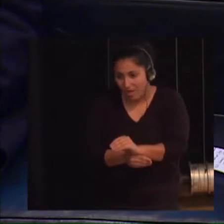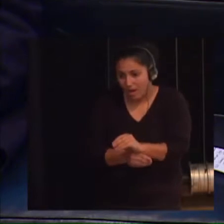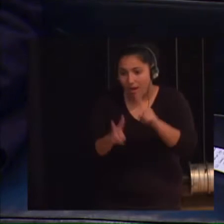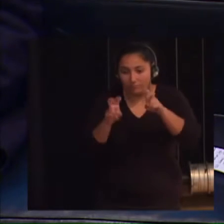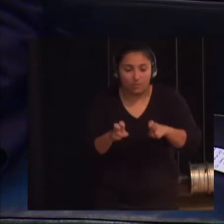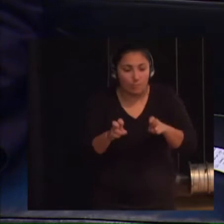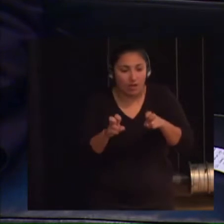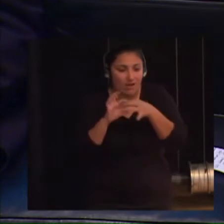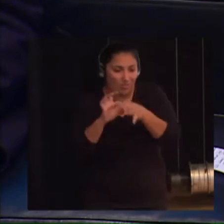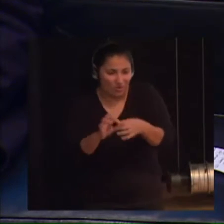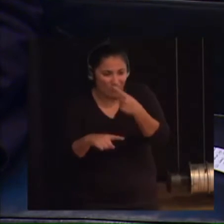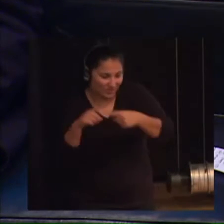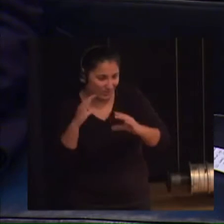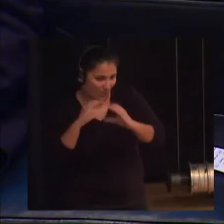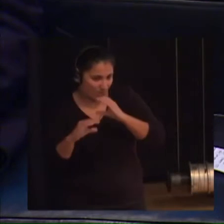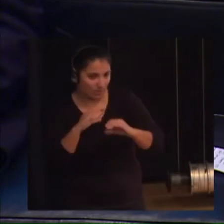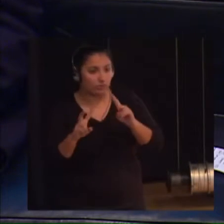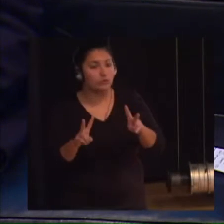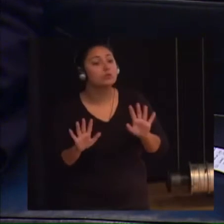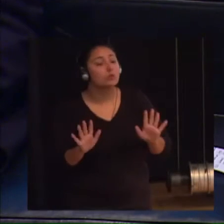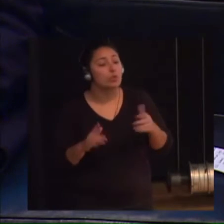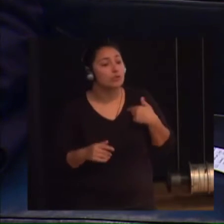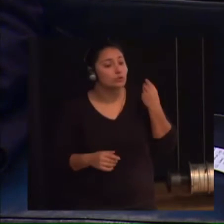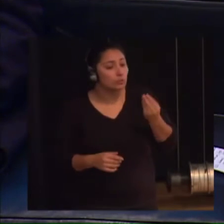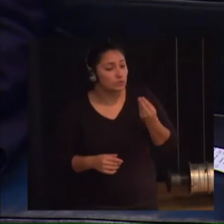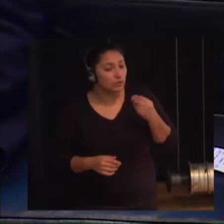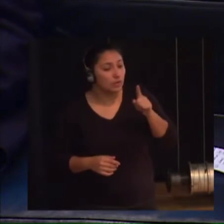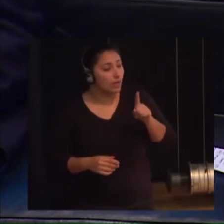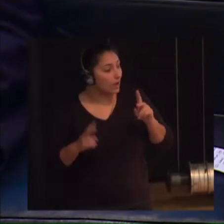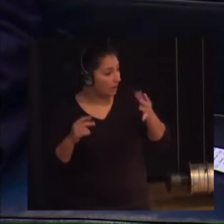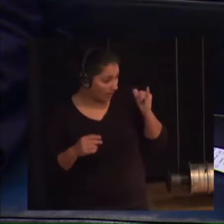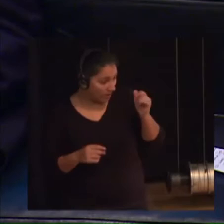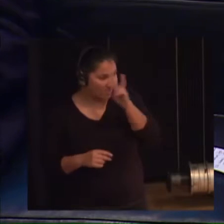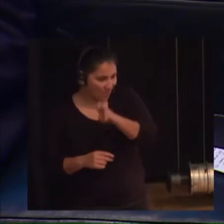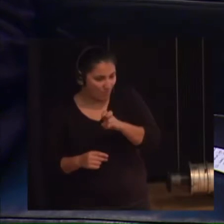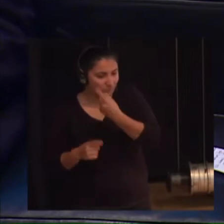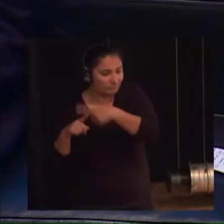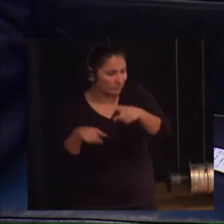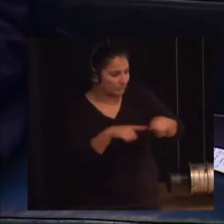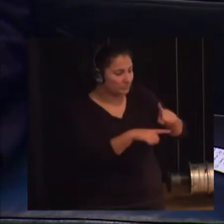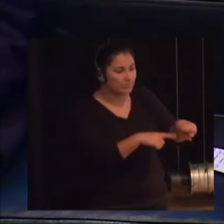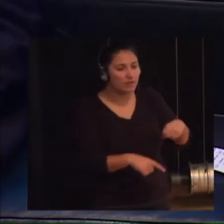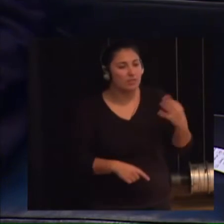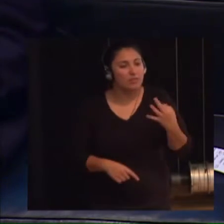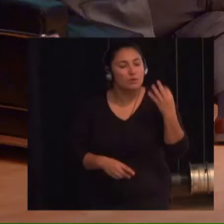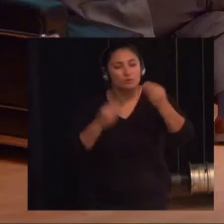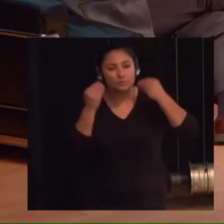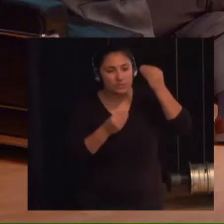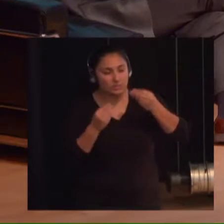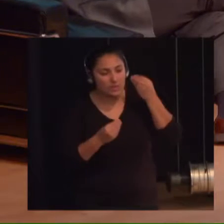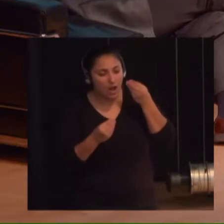different models, and we need to really start a conversation about which are appropriate where. Right. And one thing, if